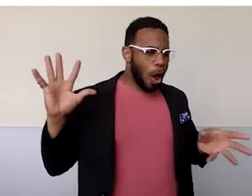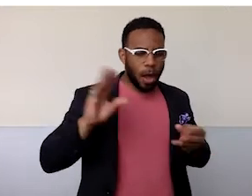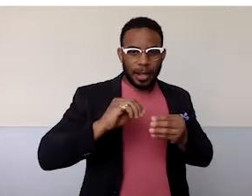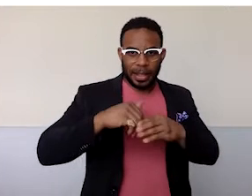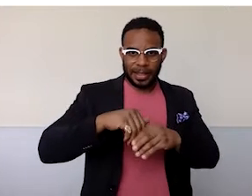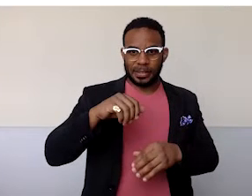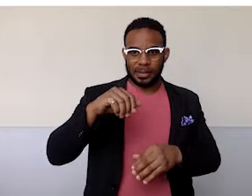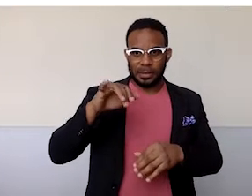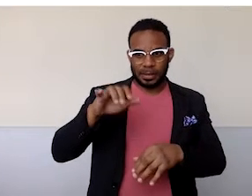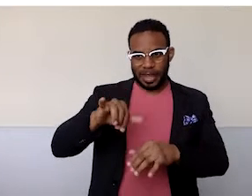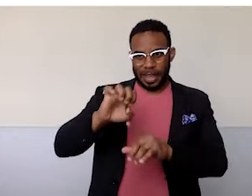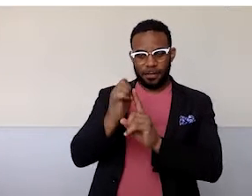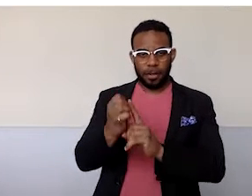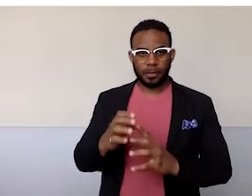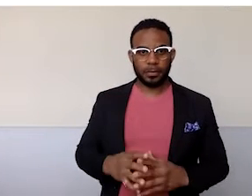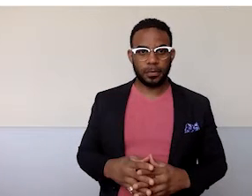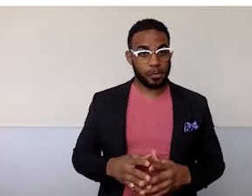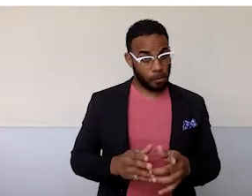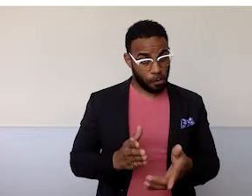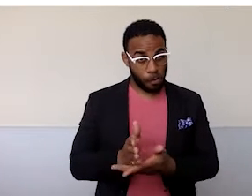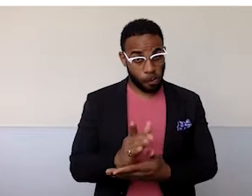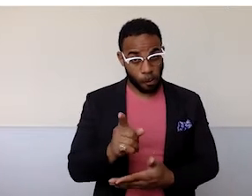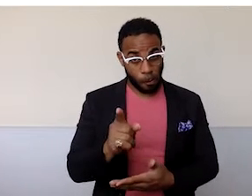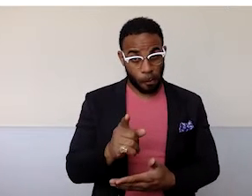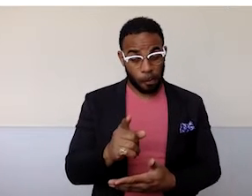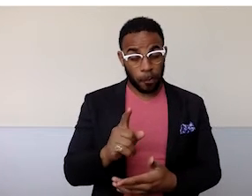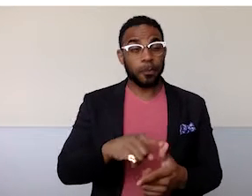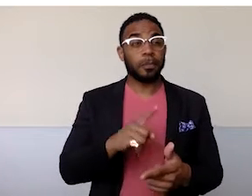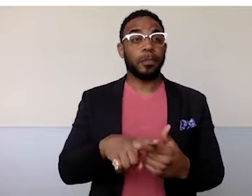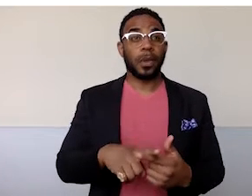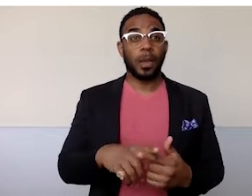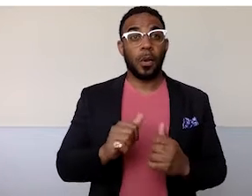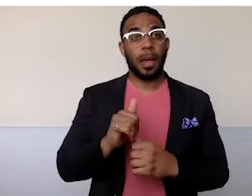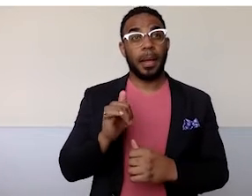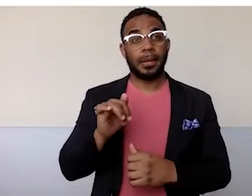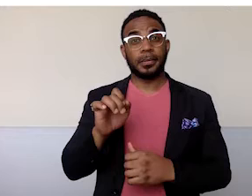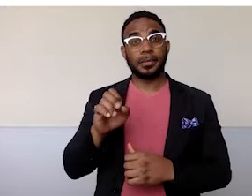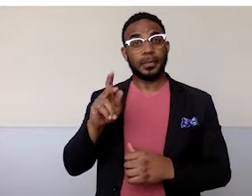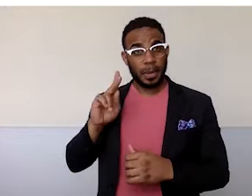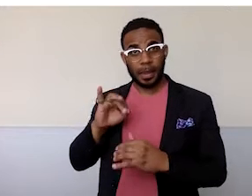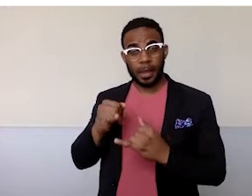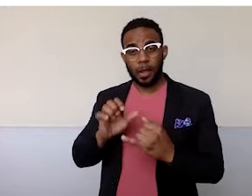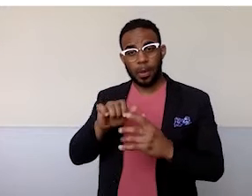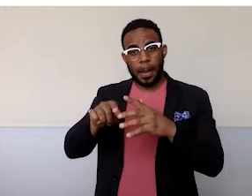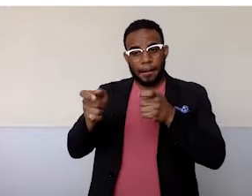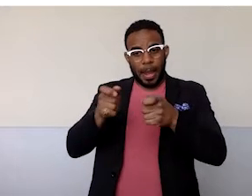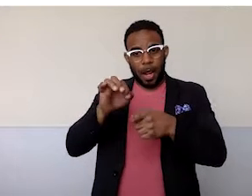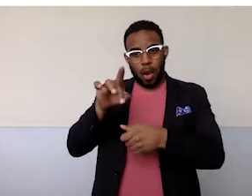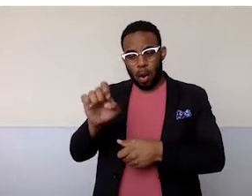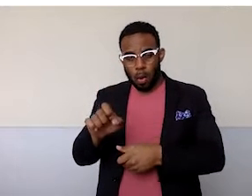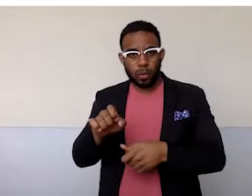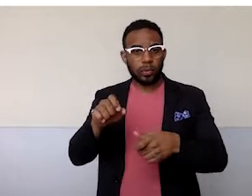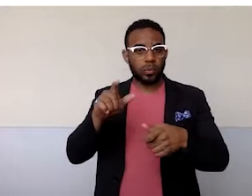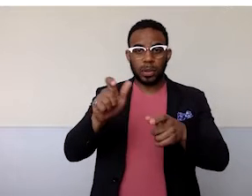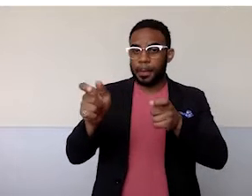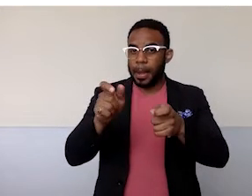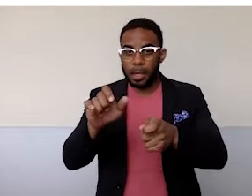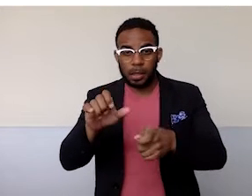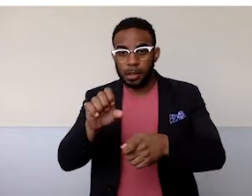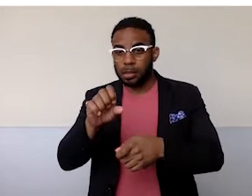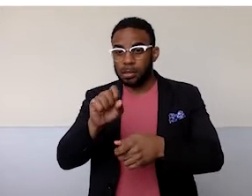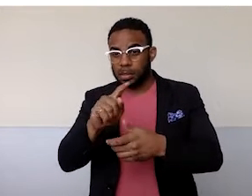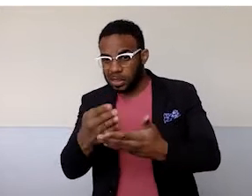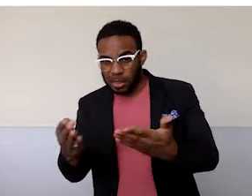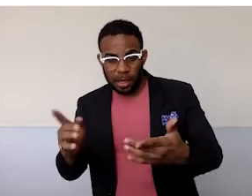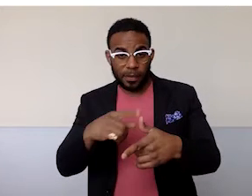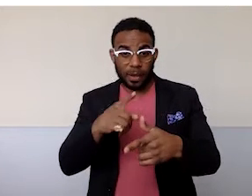in the same environment. All right. And then with the backend, you can manage your code. You can, manage your stuff,